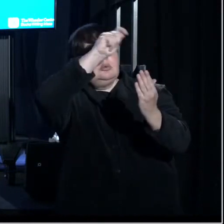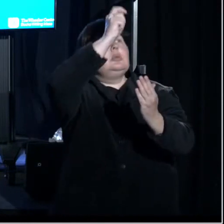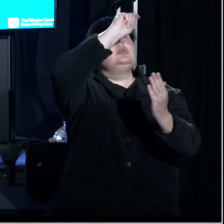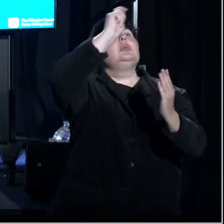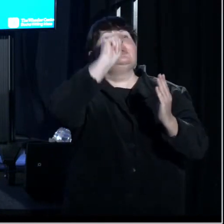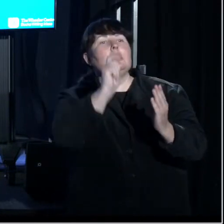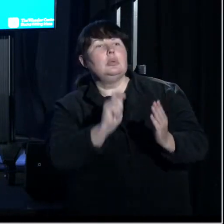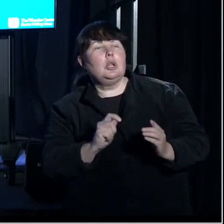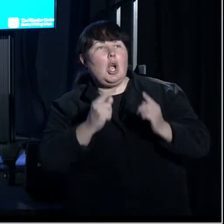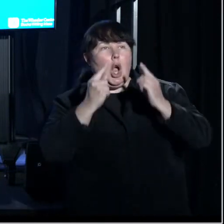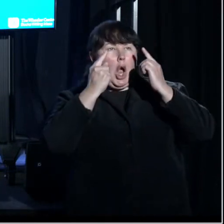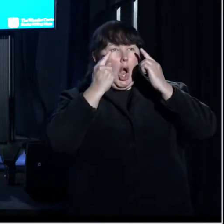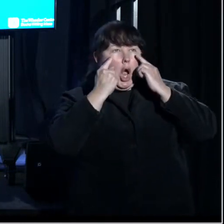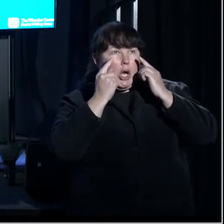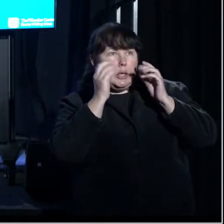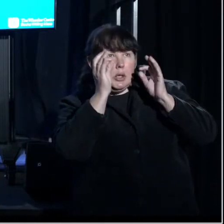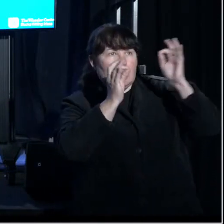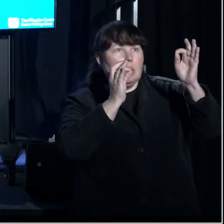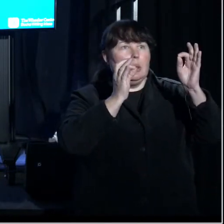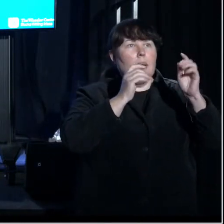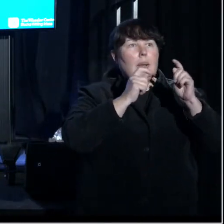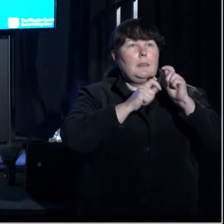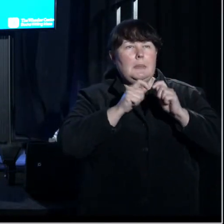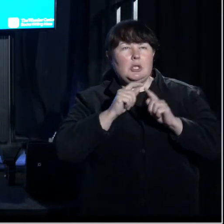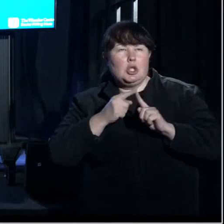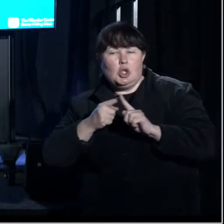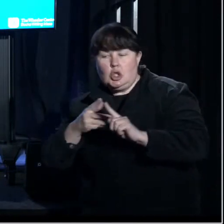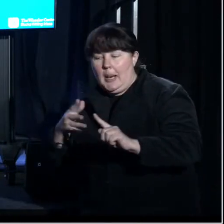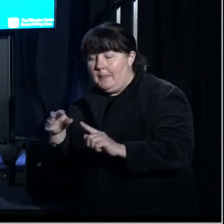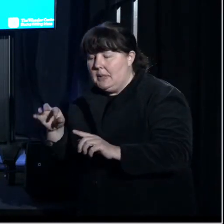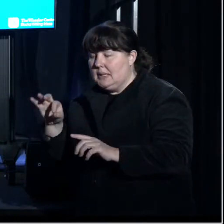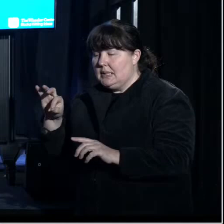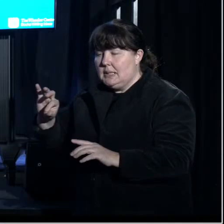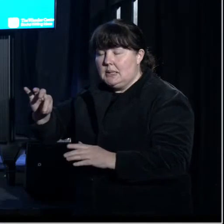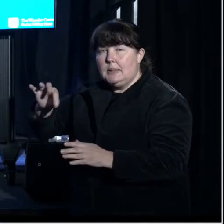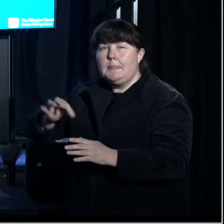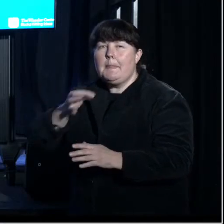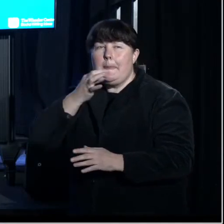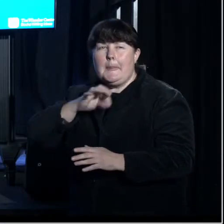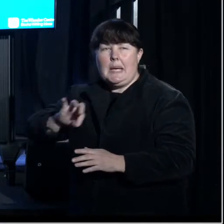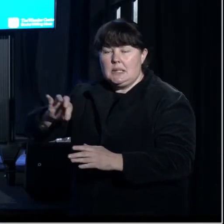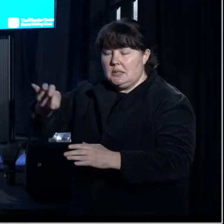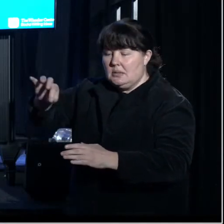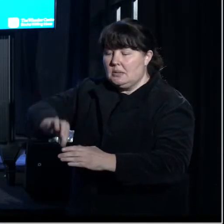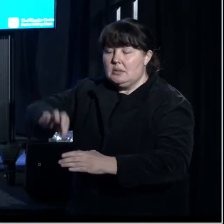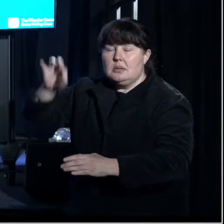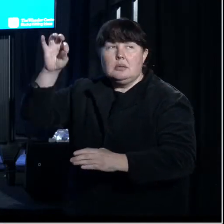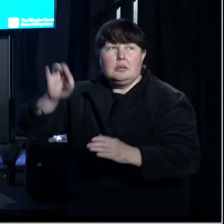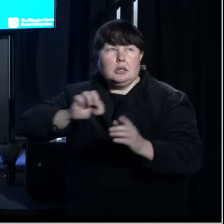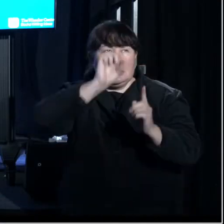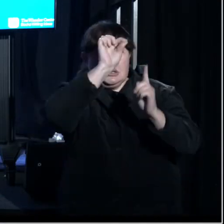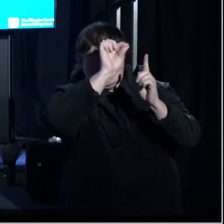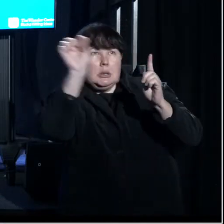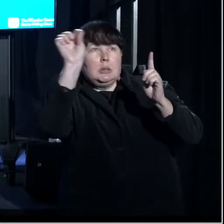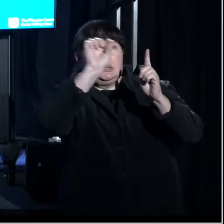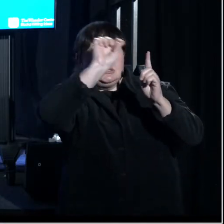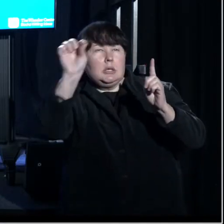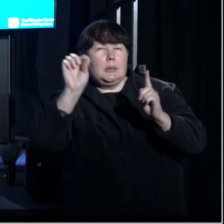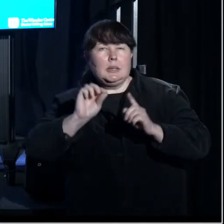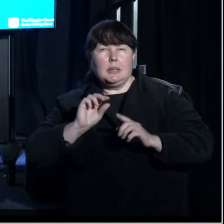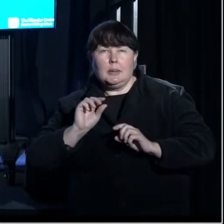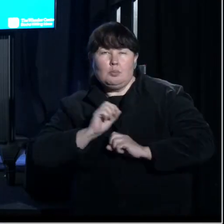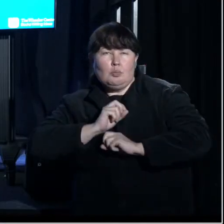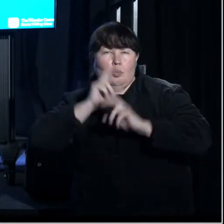with cyan drips from a sharpened nib, pinpointed, deep. I want